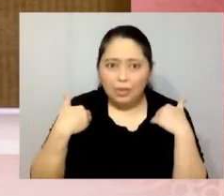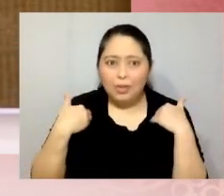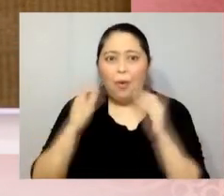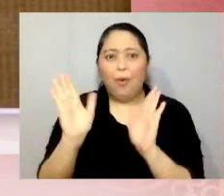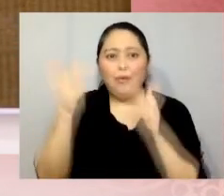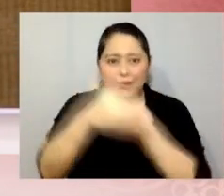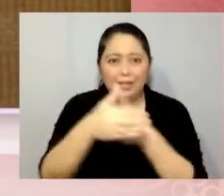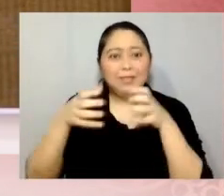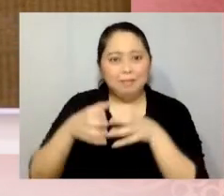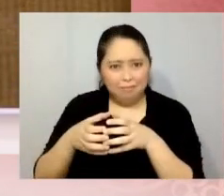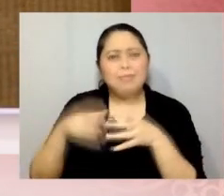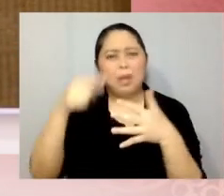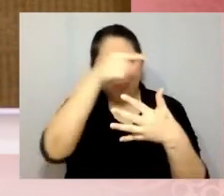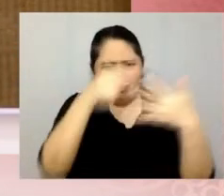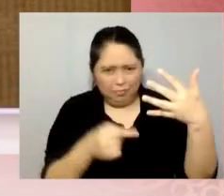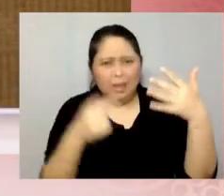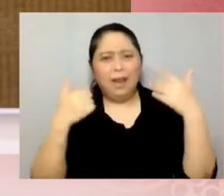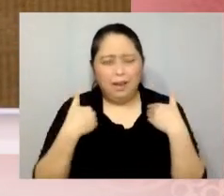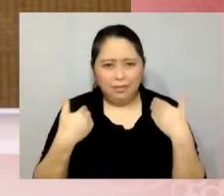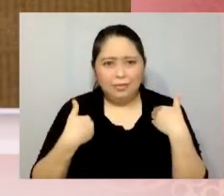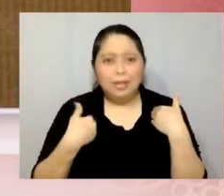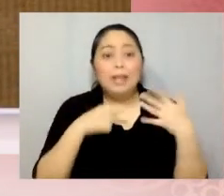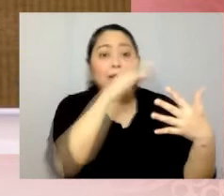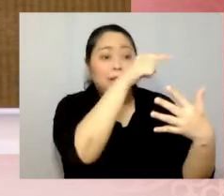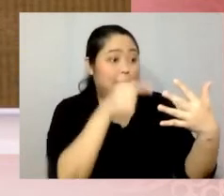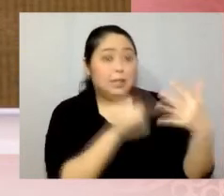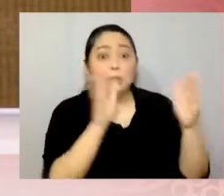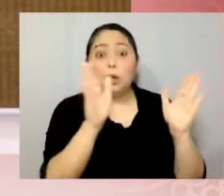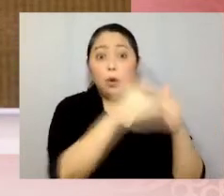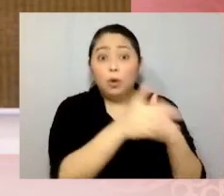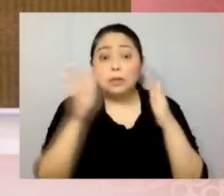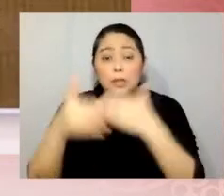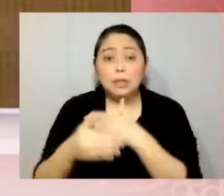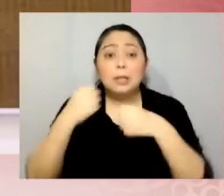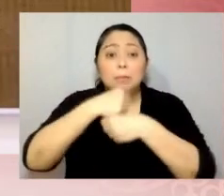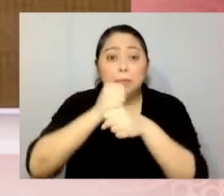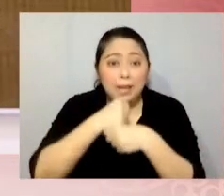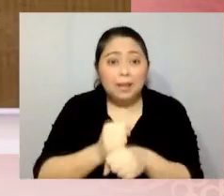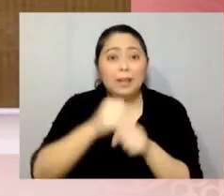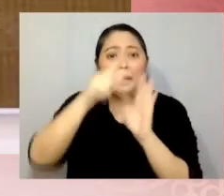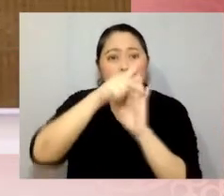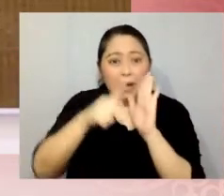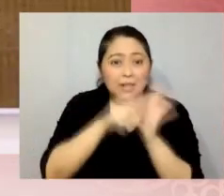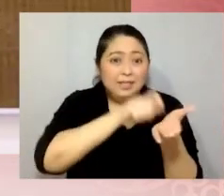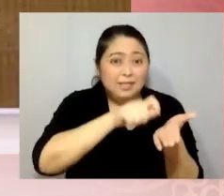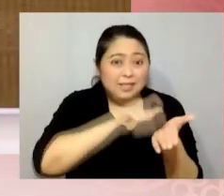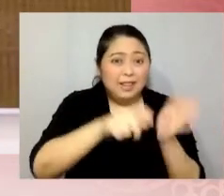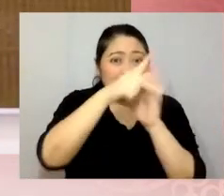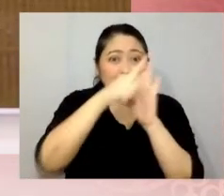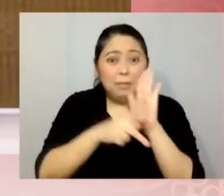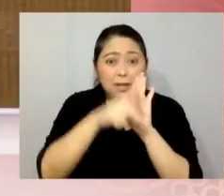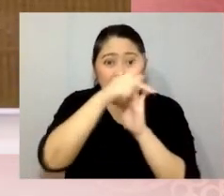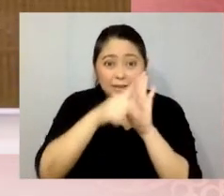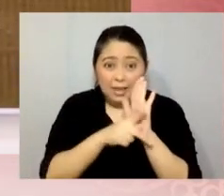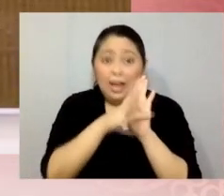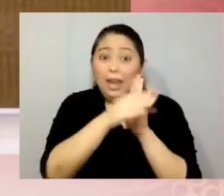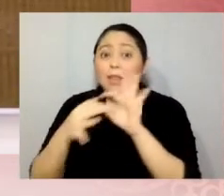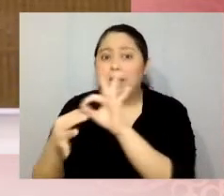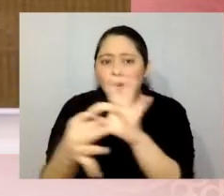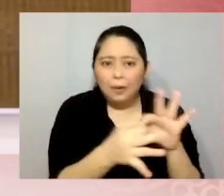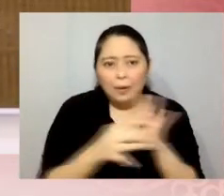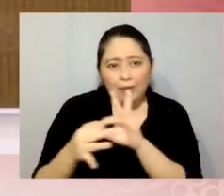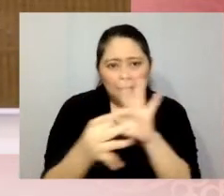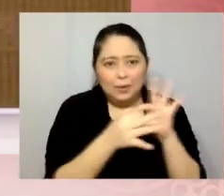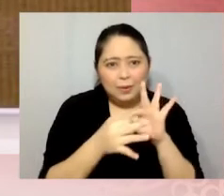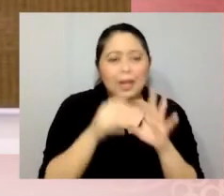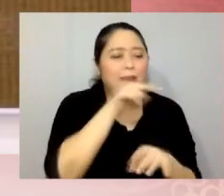forth. No, these are policy-making bodies. They are coordinative. They influence the agenda of